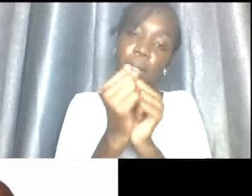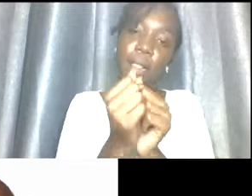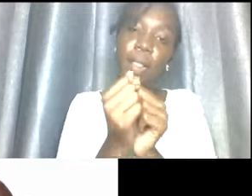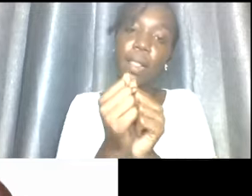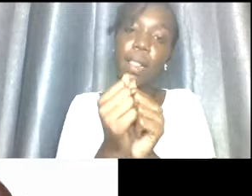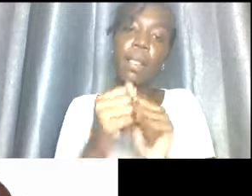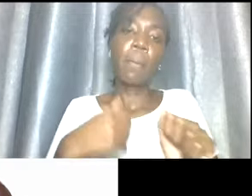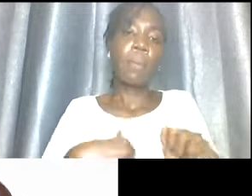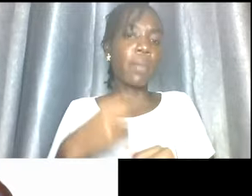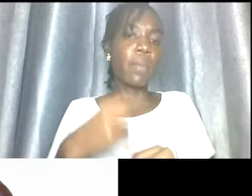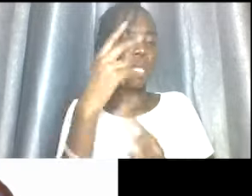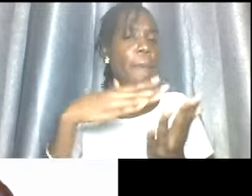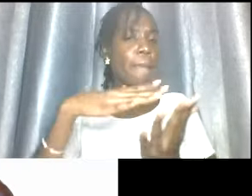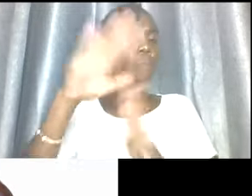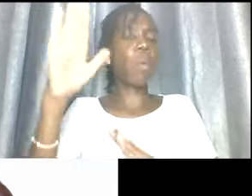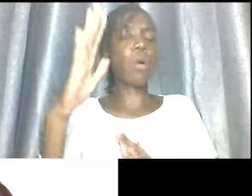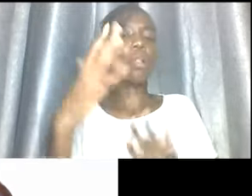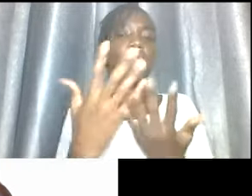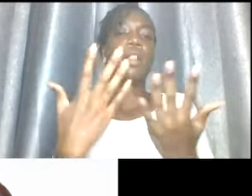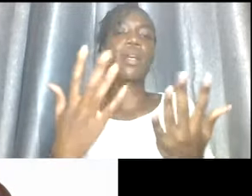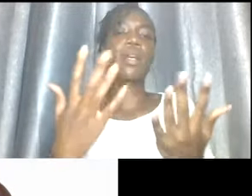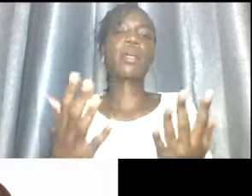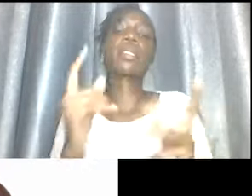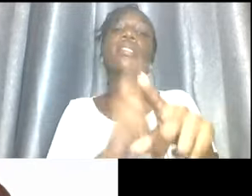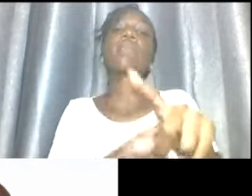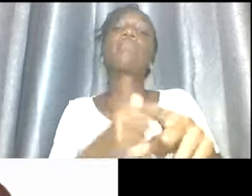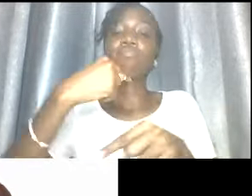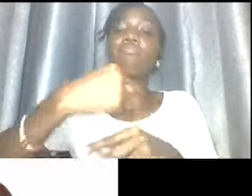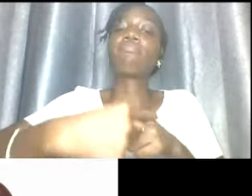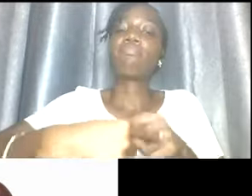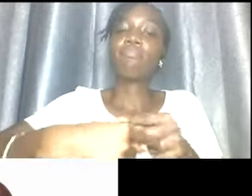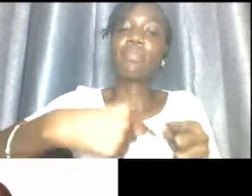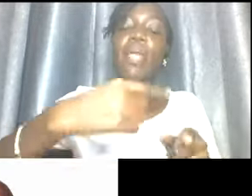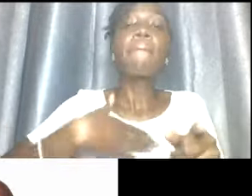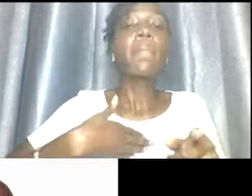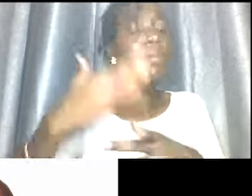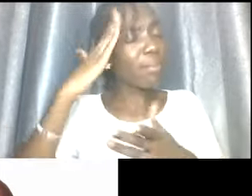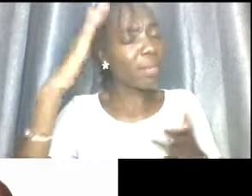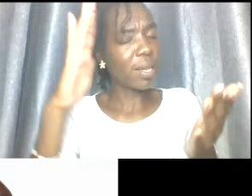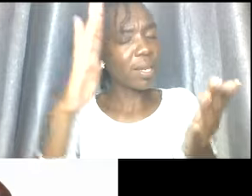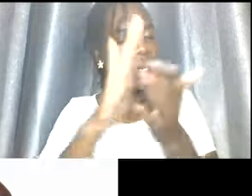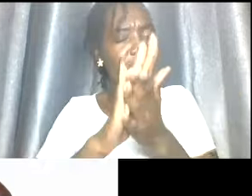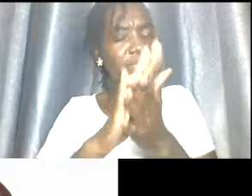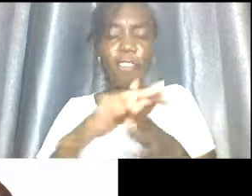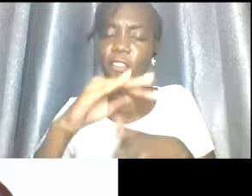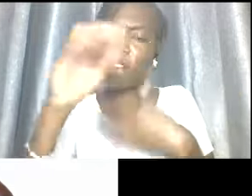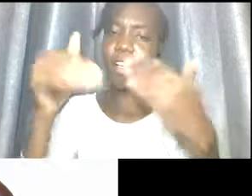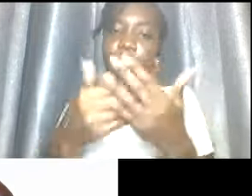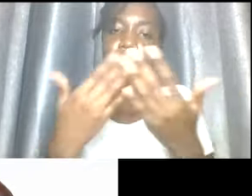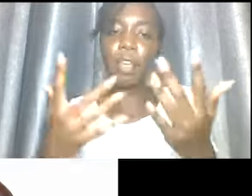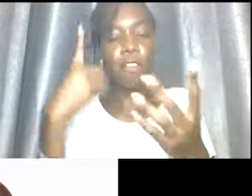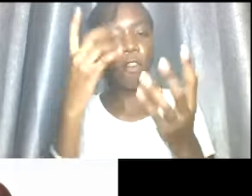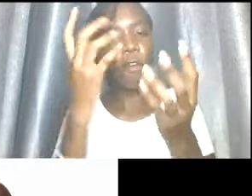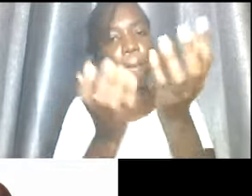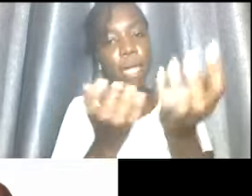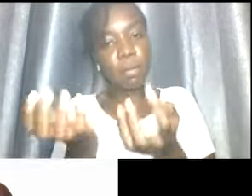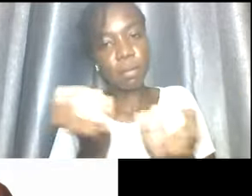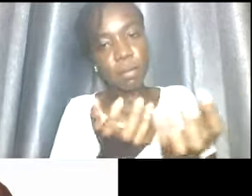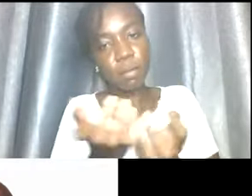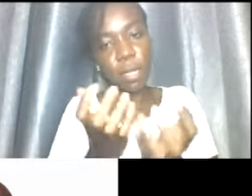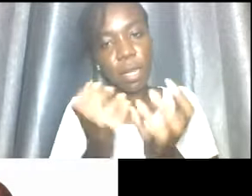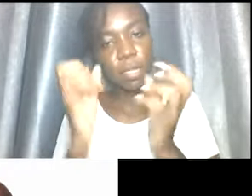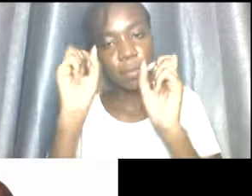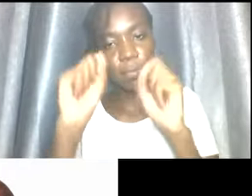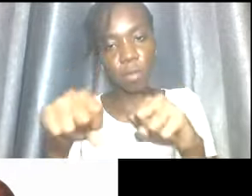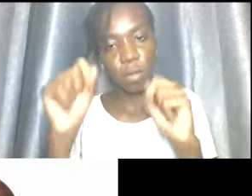about my operations as I go on, I believe in showing them every aspect of the business so that they can become